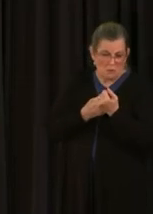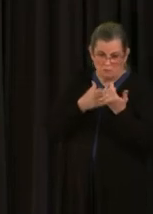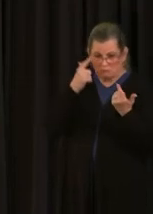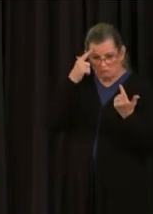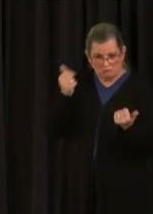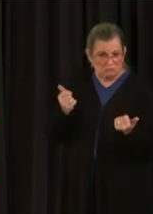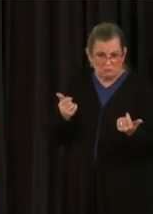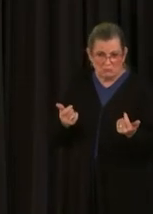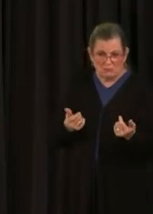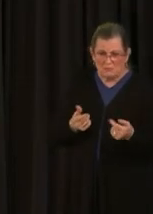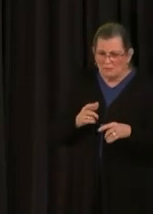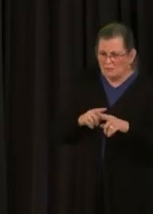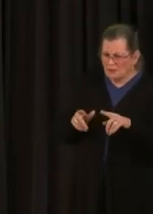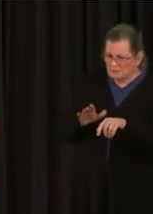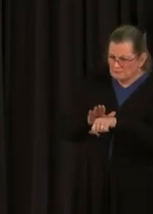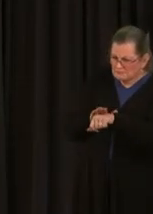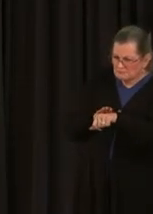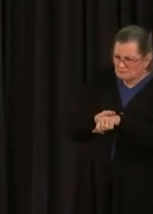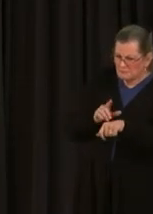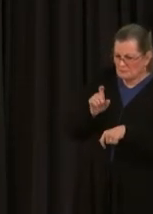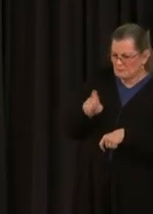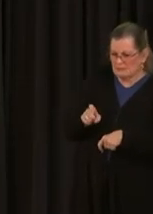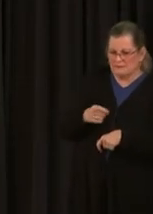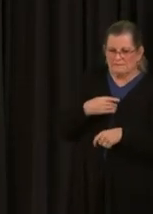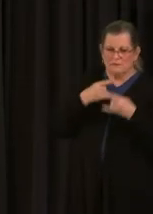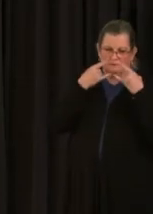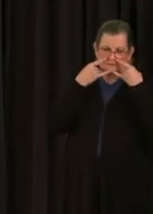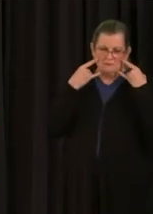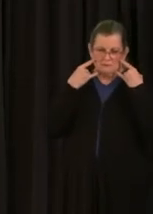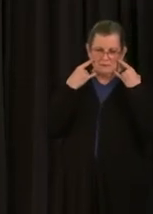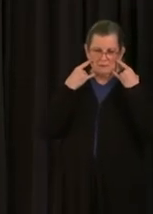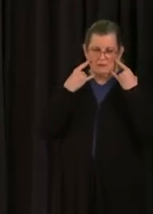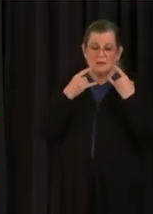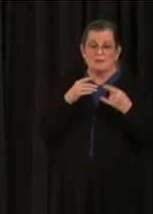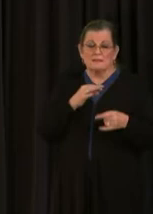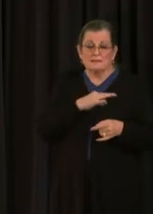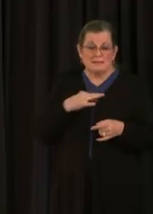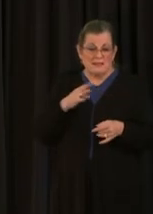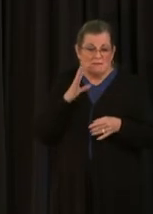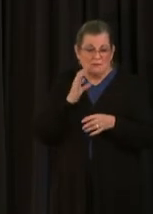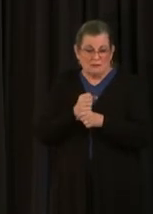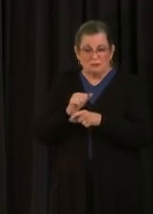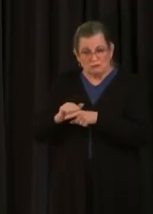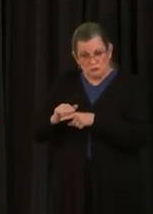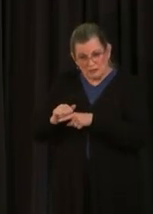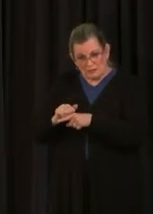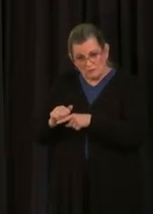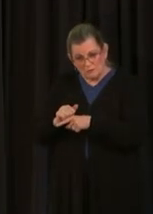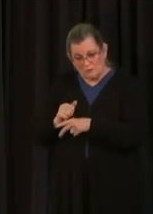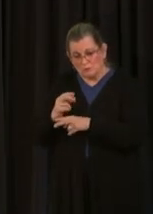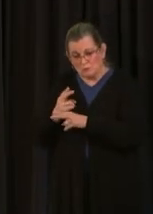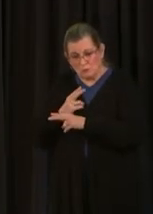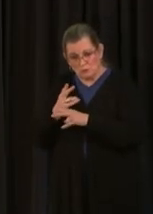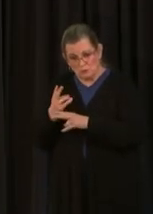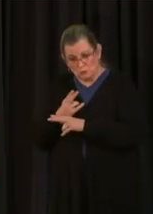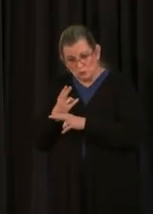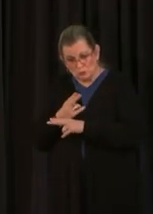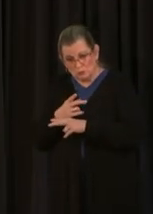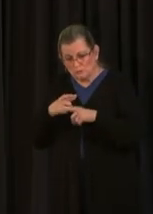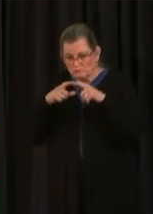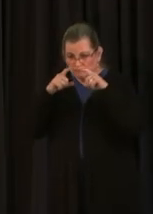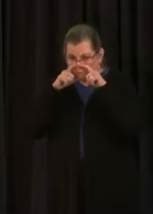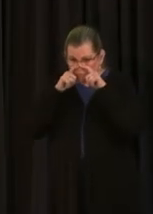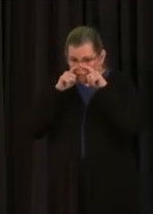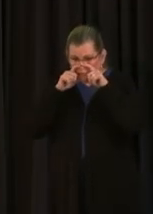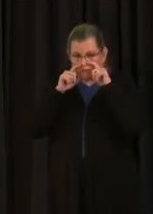because I want to play sports again. And all these different slogans that are very applicable to and hopefully touch our young population as they